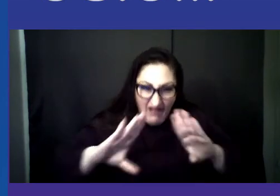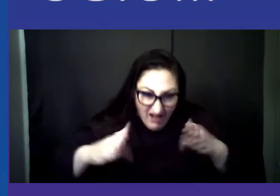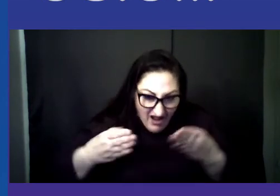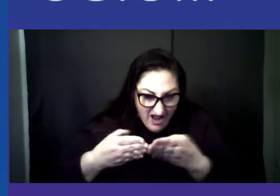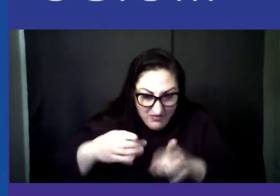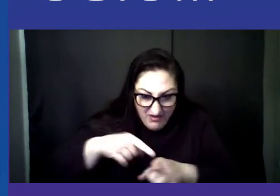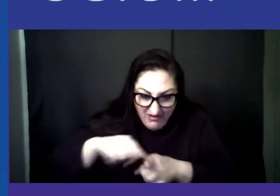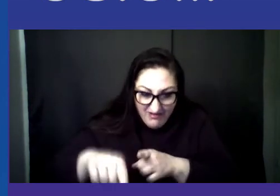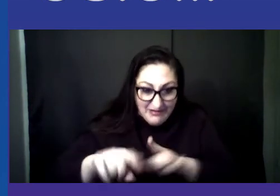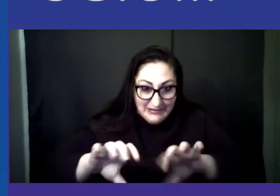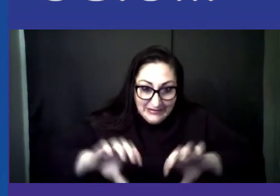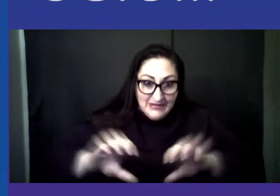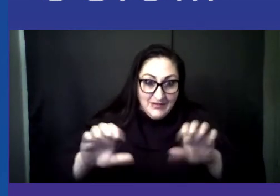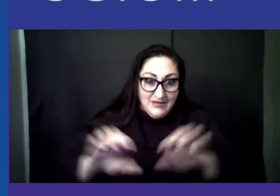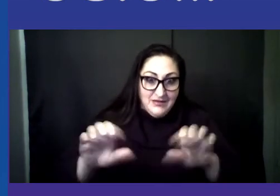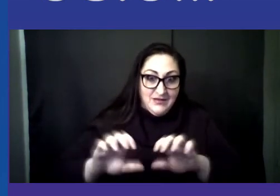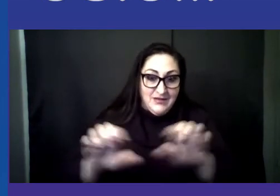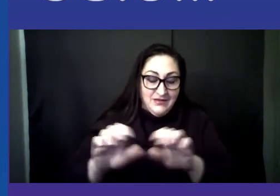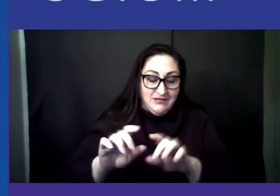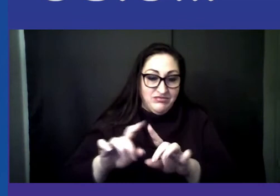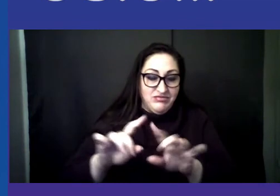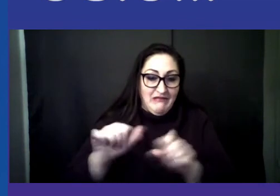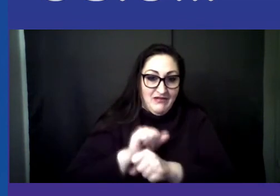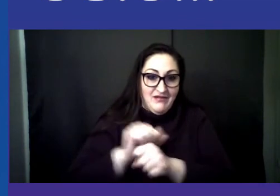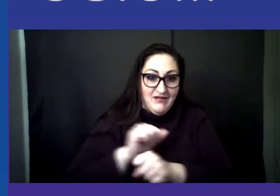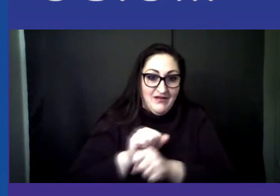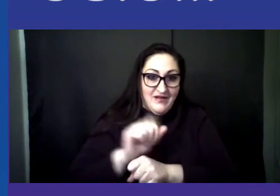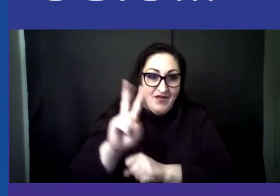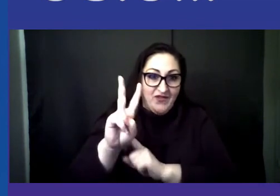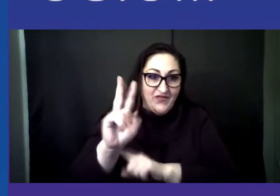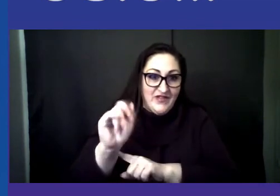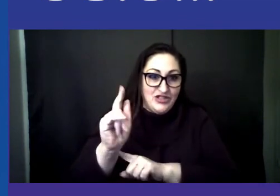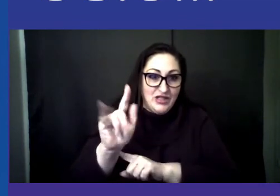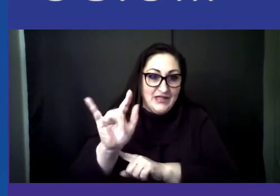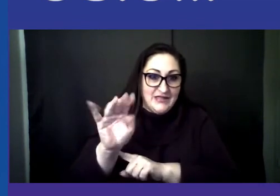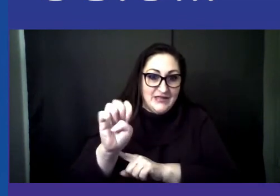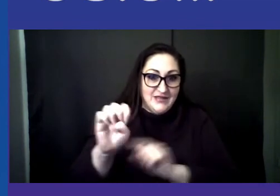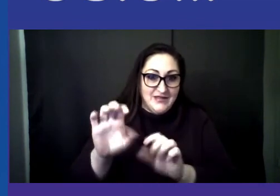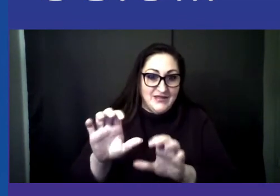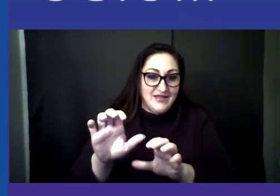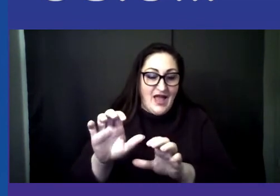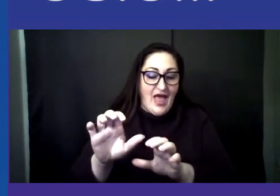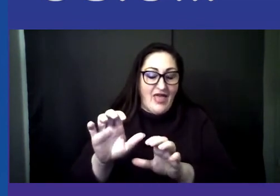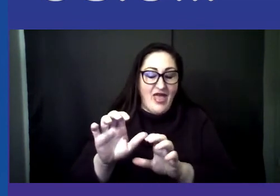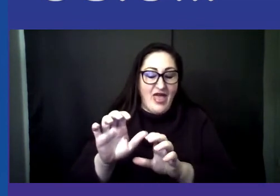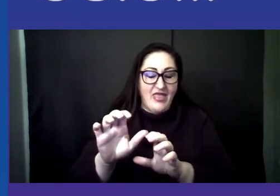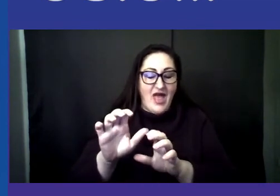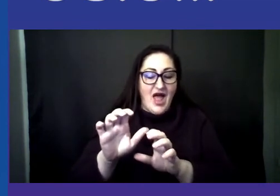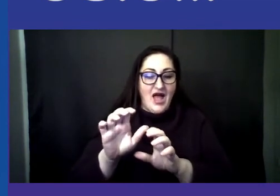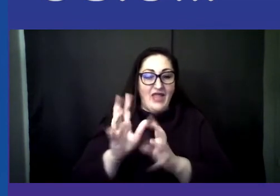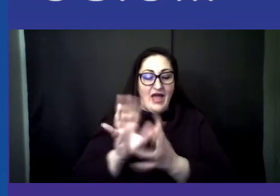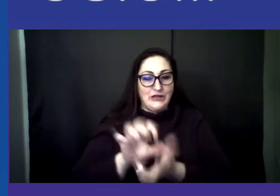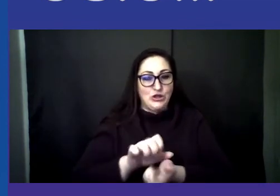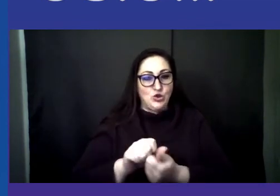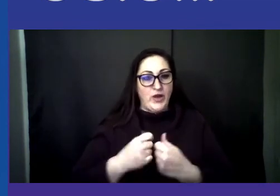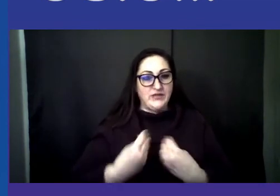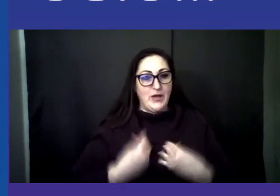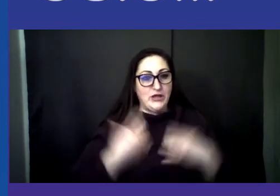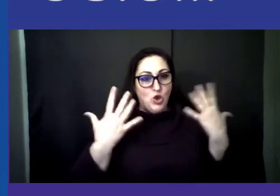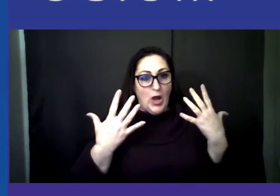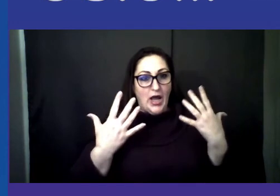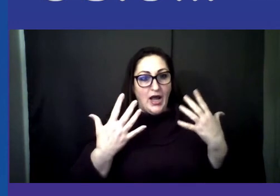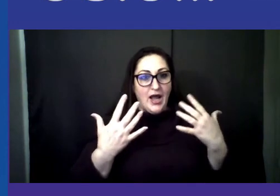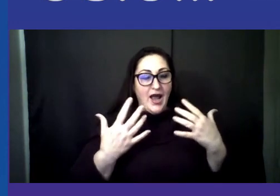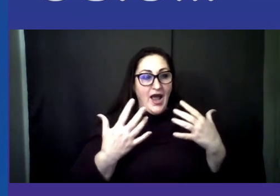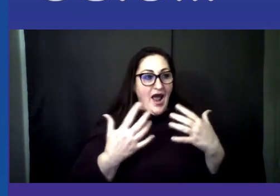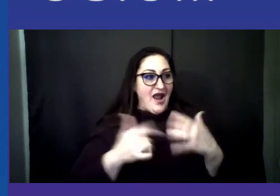actually like too much or whatever, and it just destroys my joy. And it feels like I'm producing all of these binaries that actually